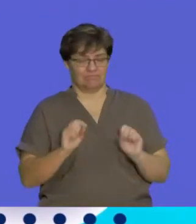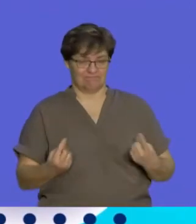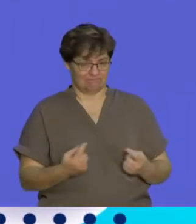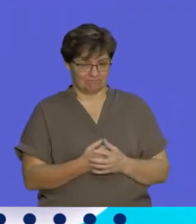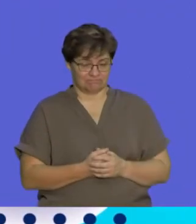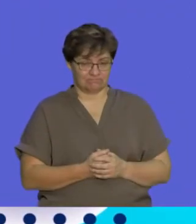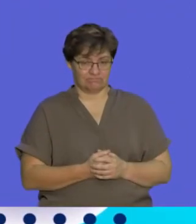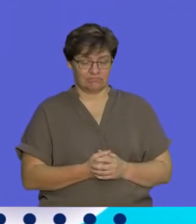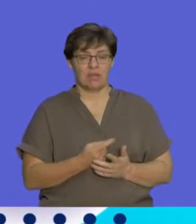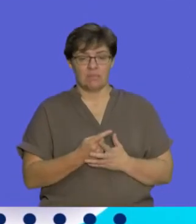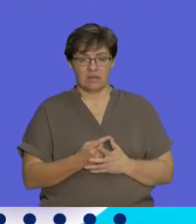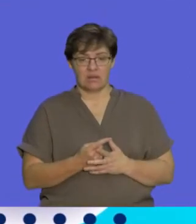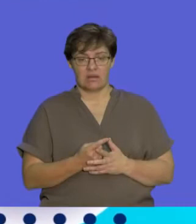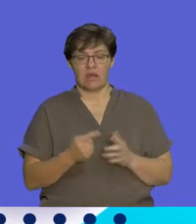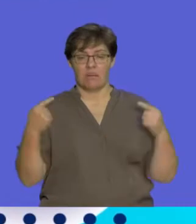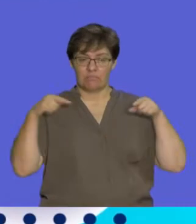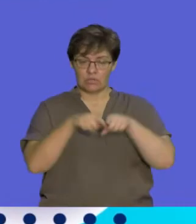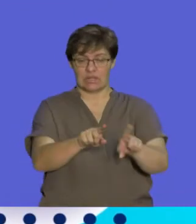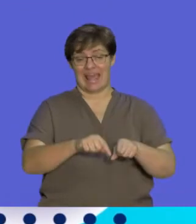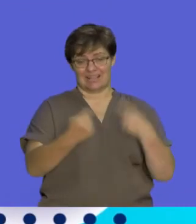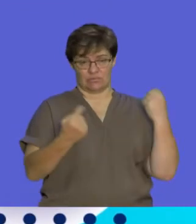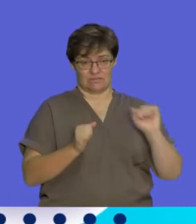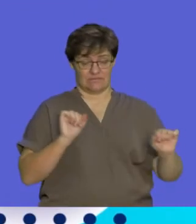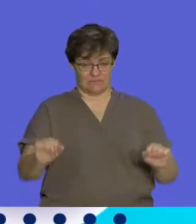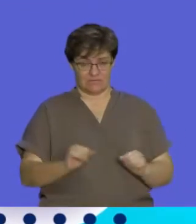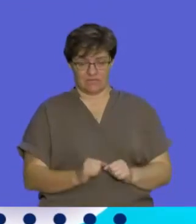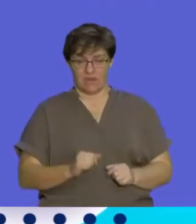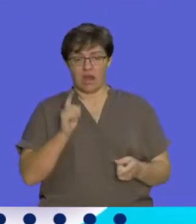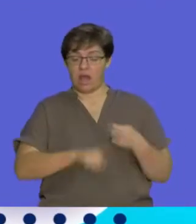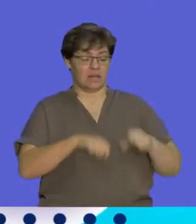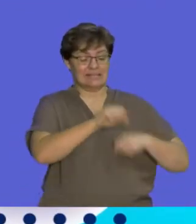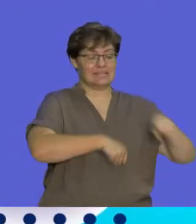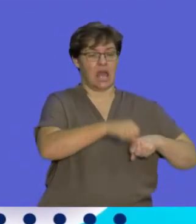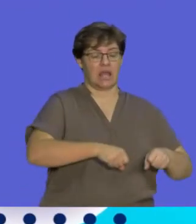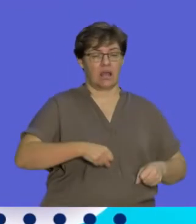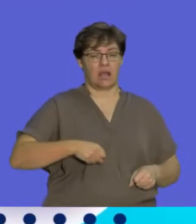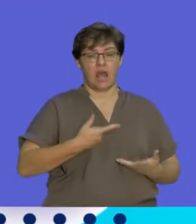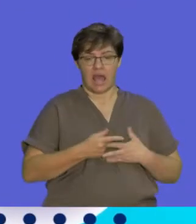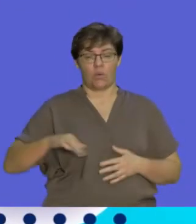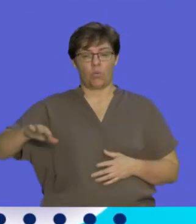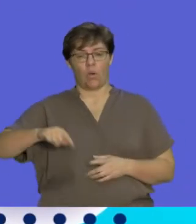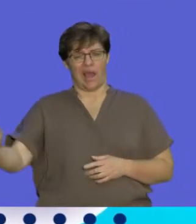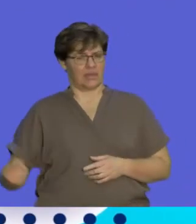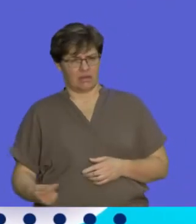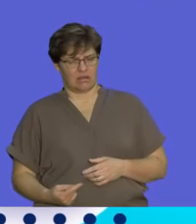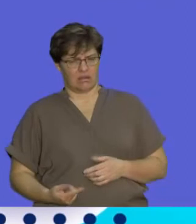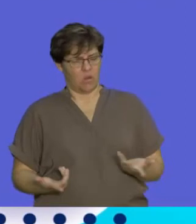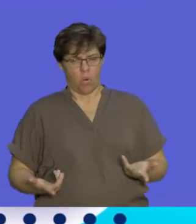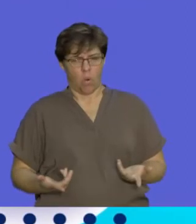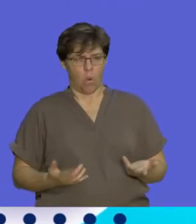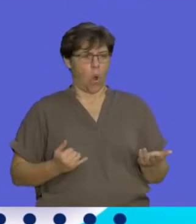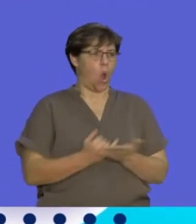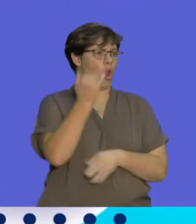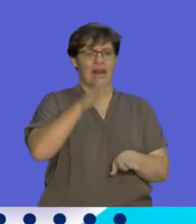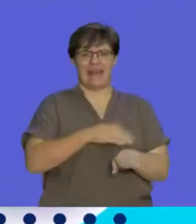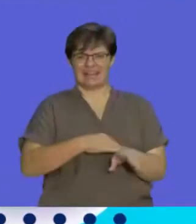are mutually exclusive events. You can't cycle half the way and walk the other, or you can't be early and